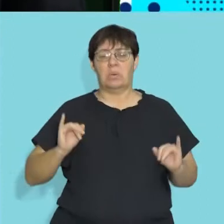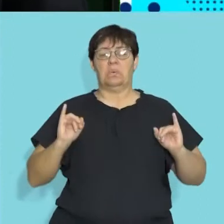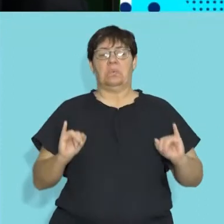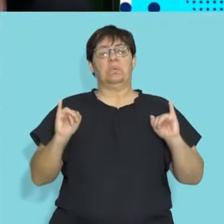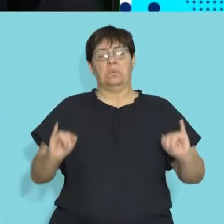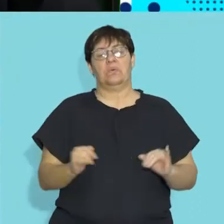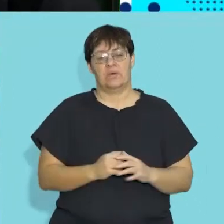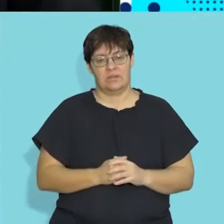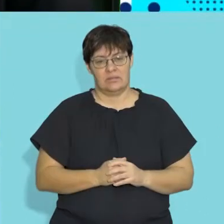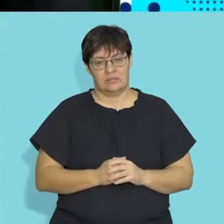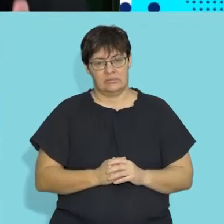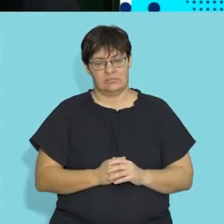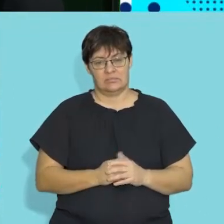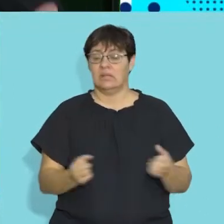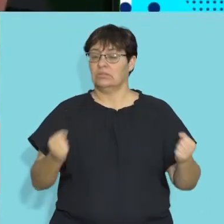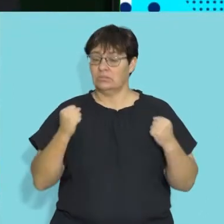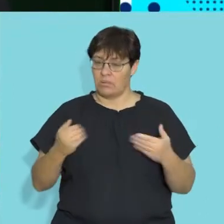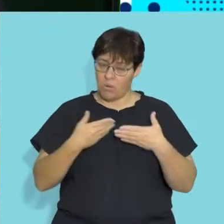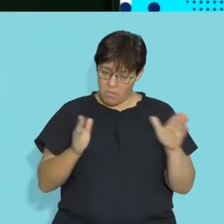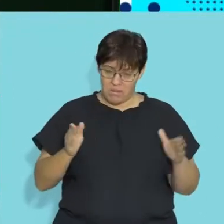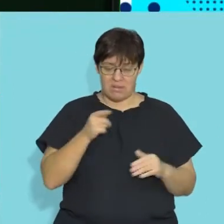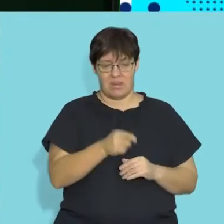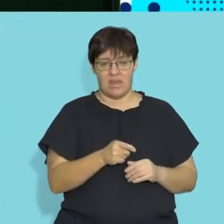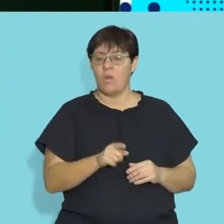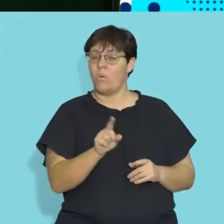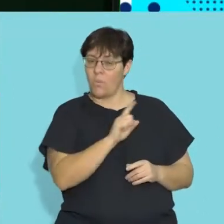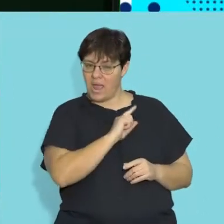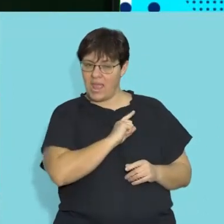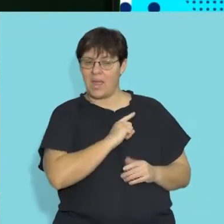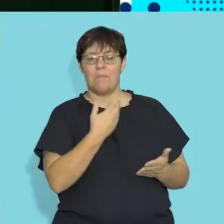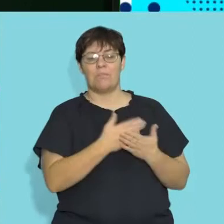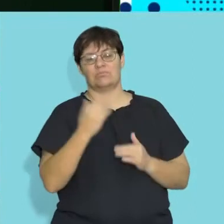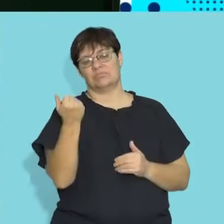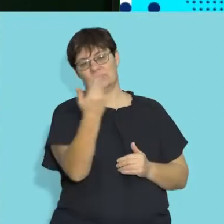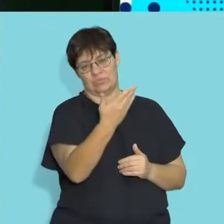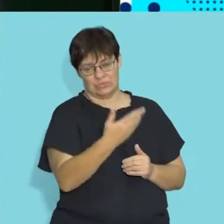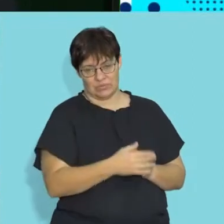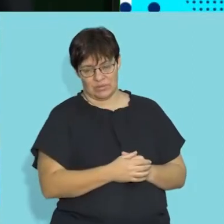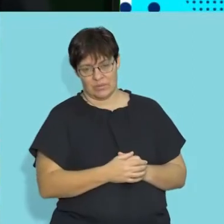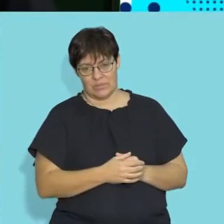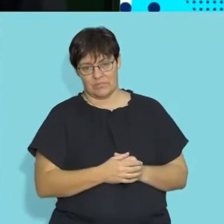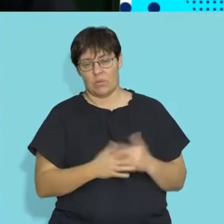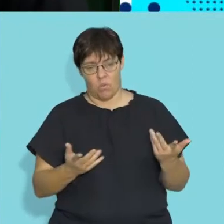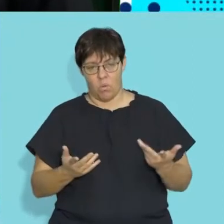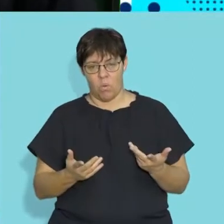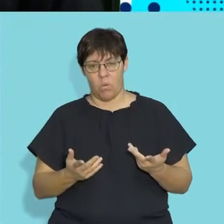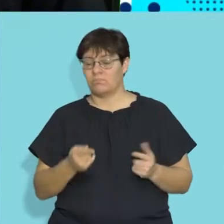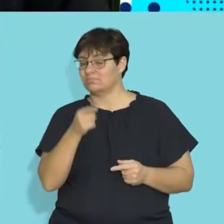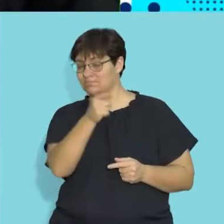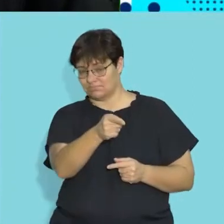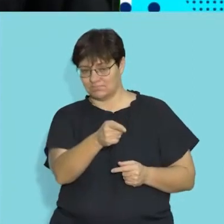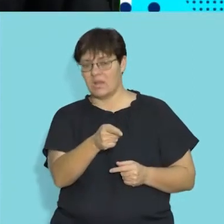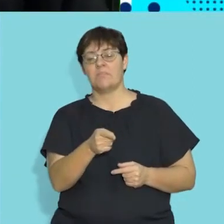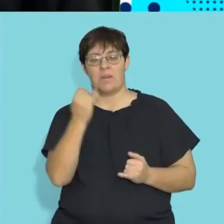process. Obviously, the gym is opening itself up to there's a possibility of being sued or being taken to task